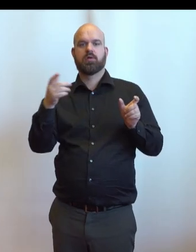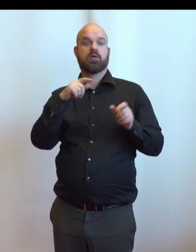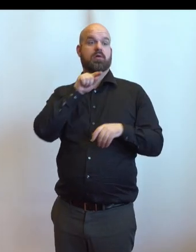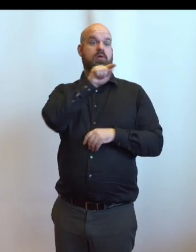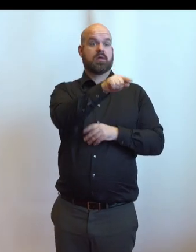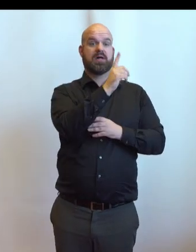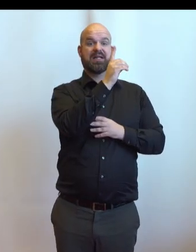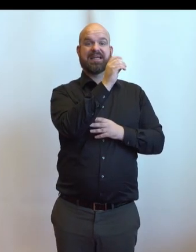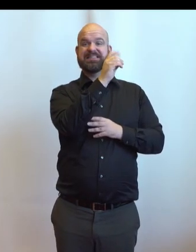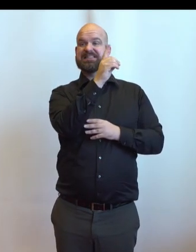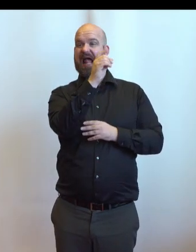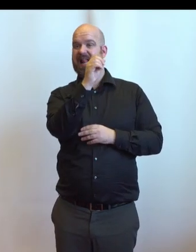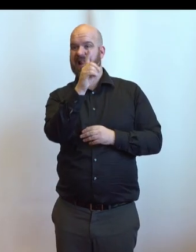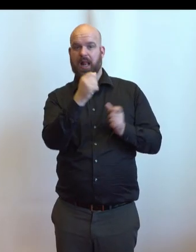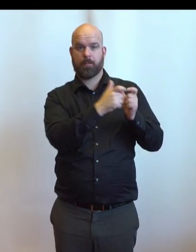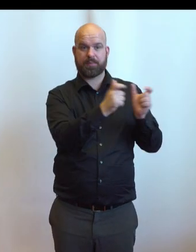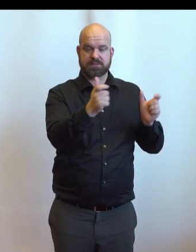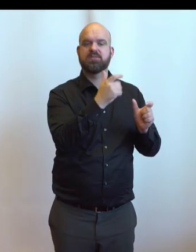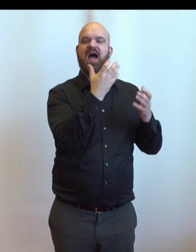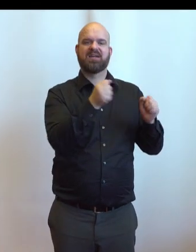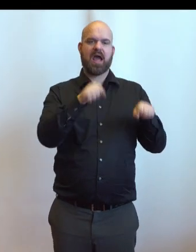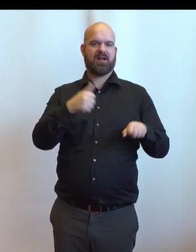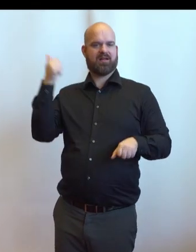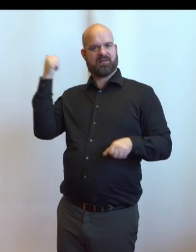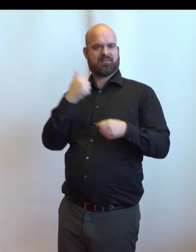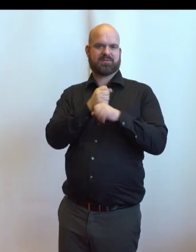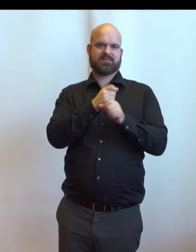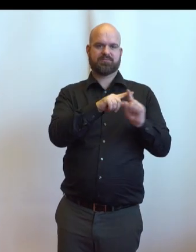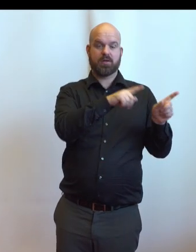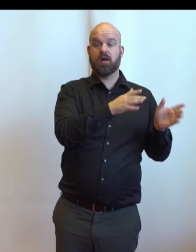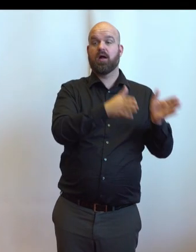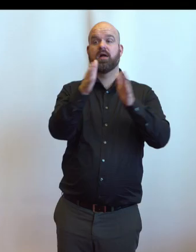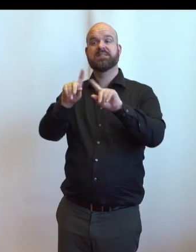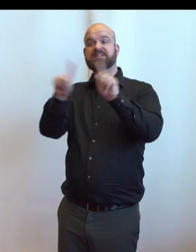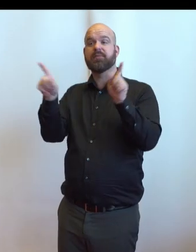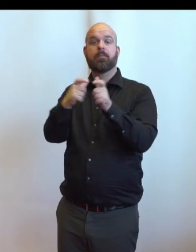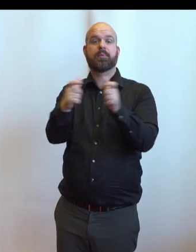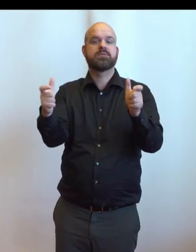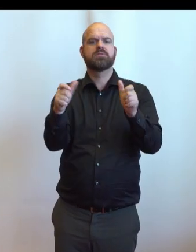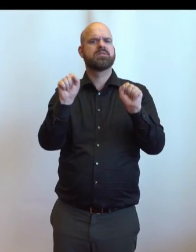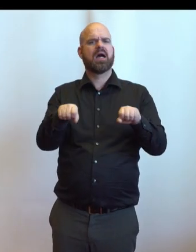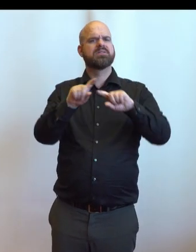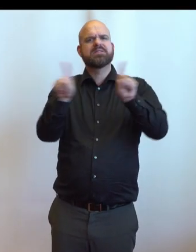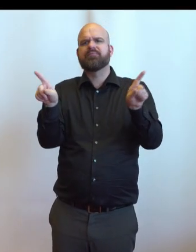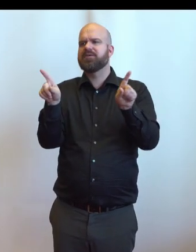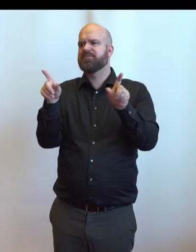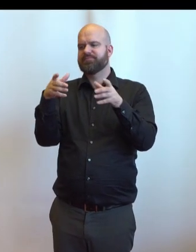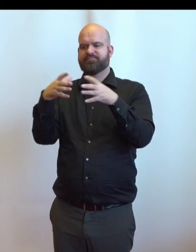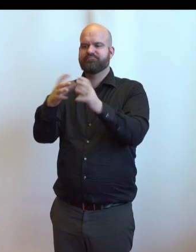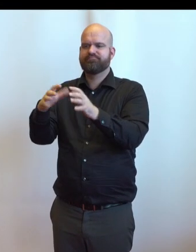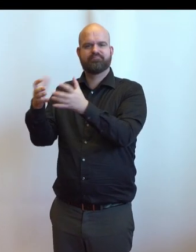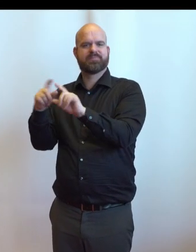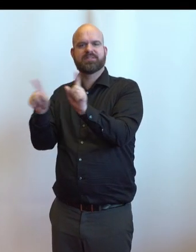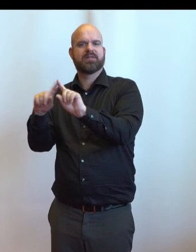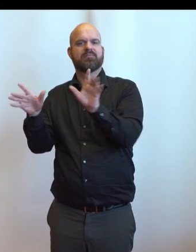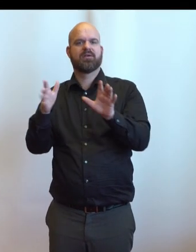companies. So, and again, I really feel it's a beginning of huge opportunities for everyone. And I'm hoping all of us will find